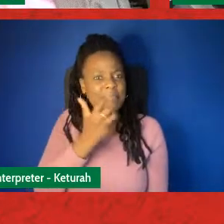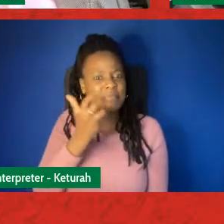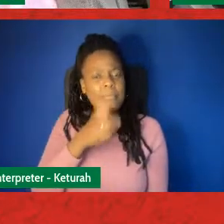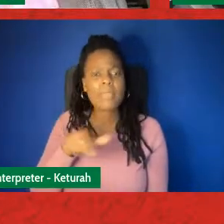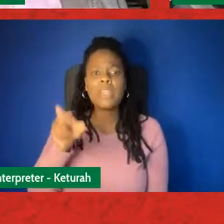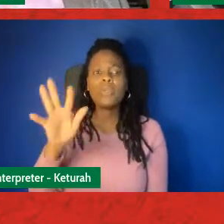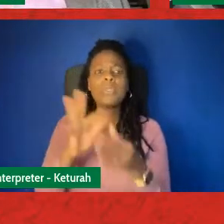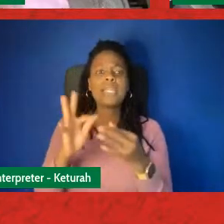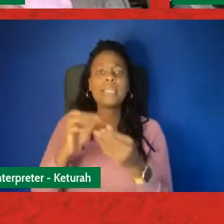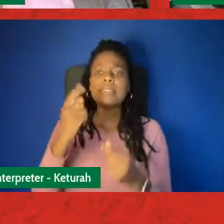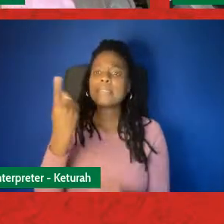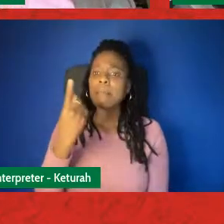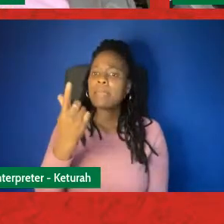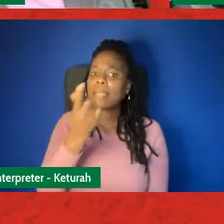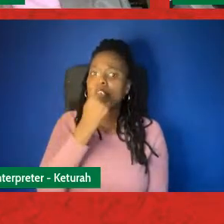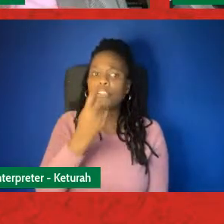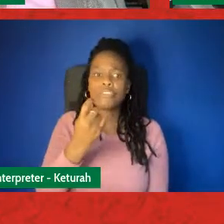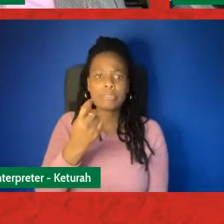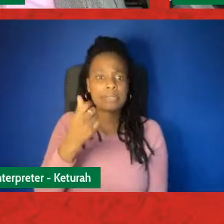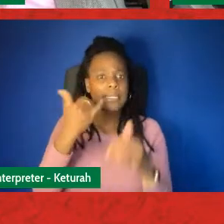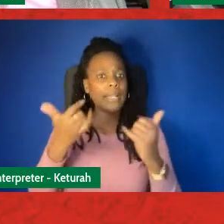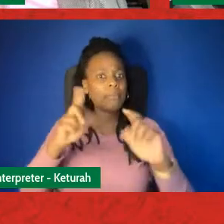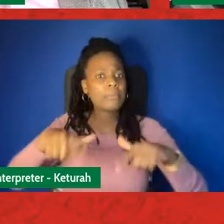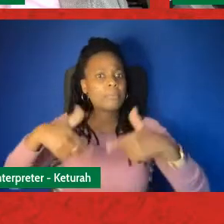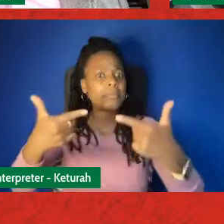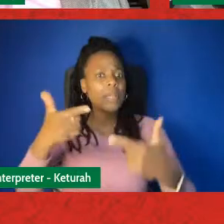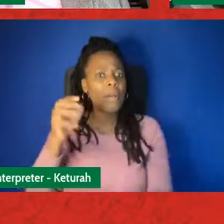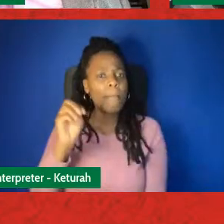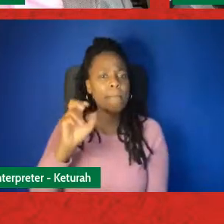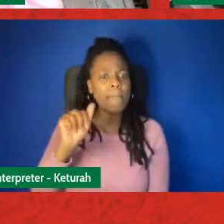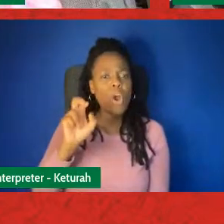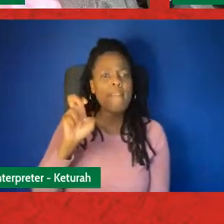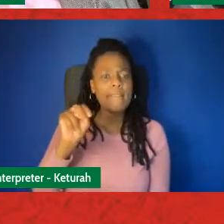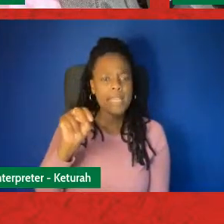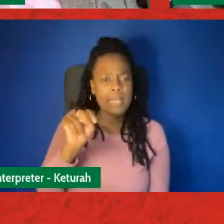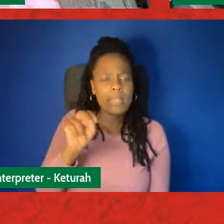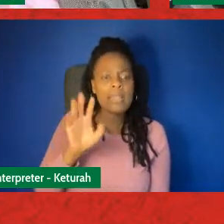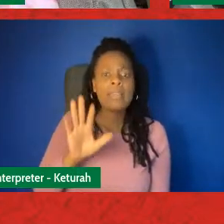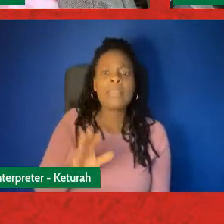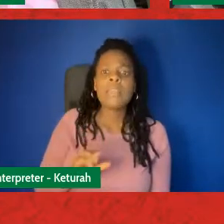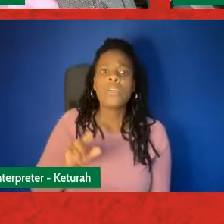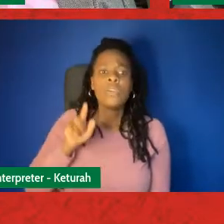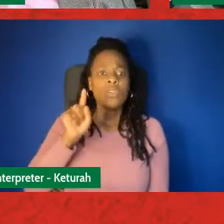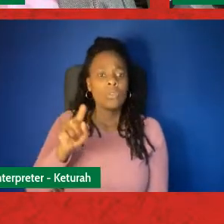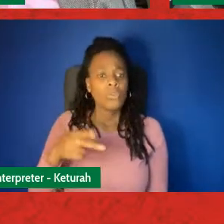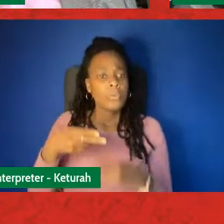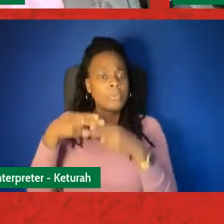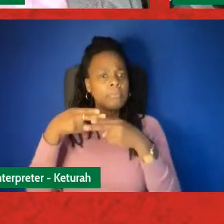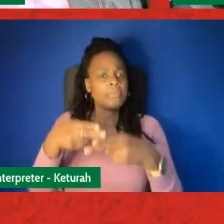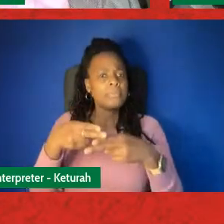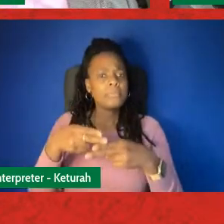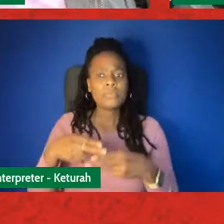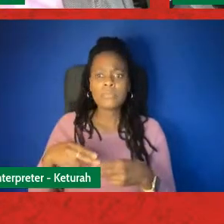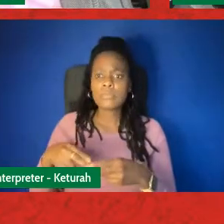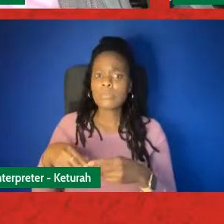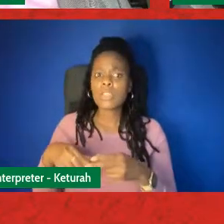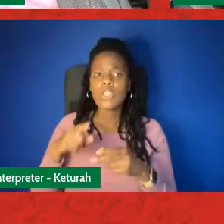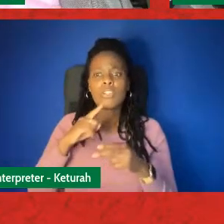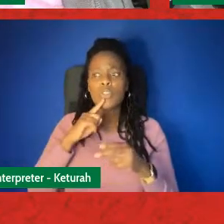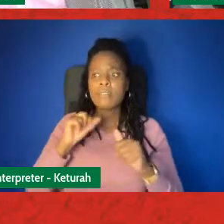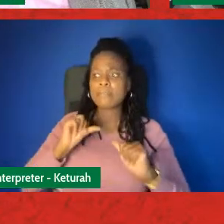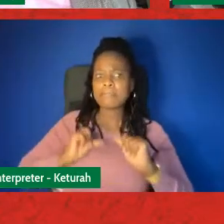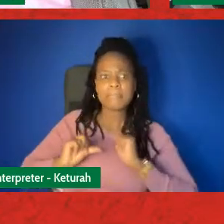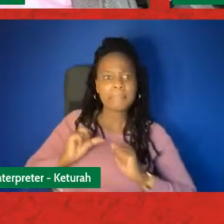said something really interesting, and I'm going to push this back to Marvin, because You talked about doing Shakespeare